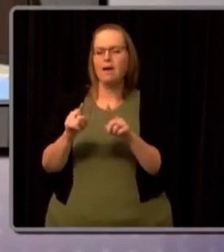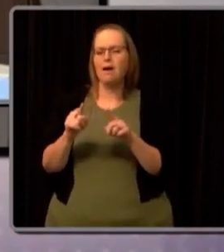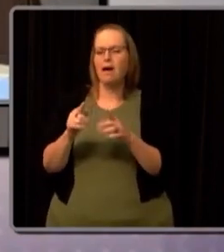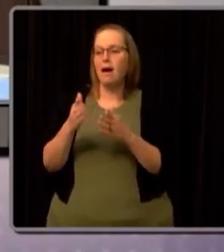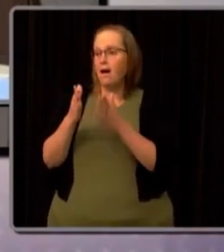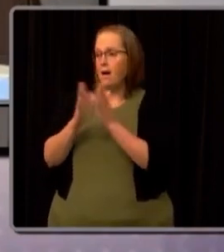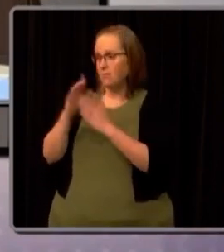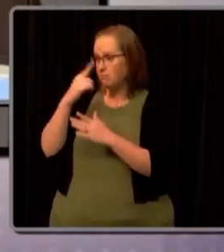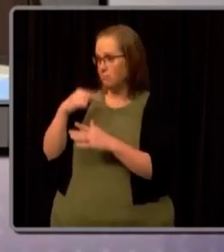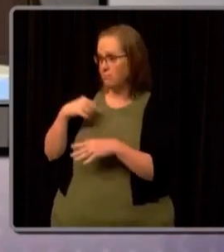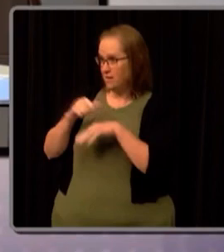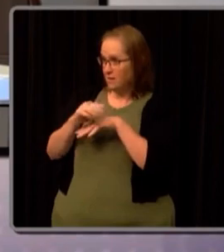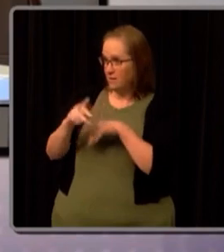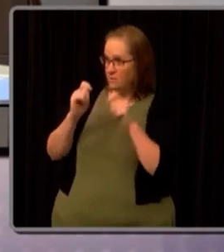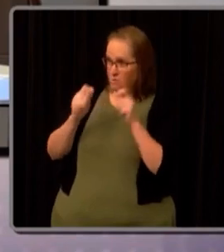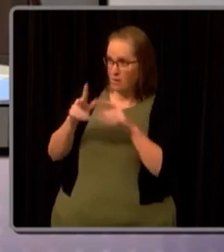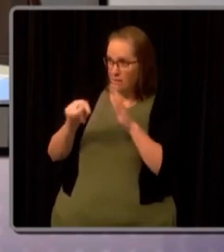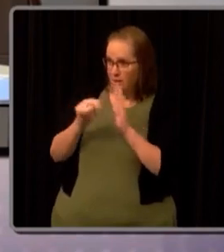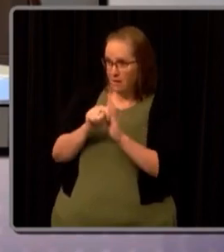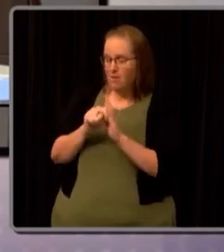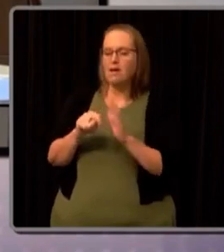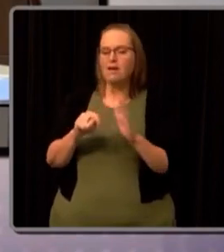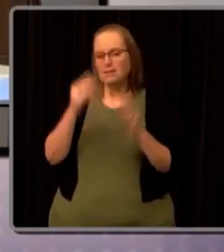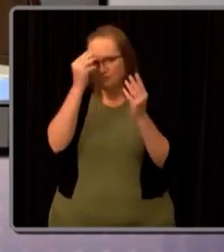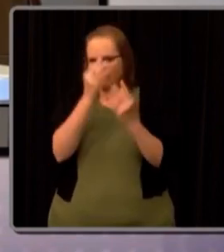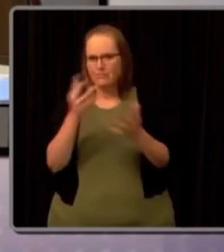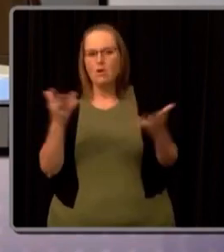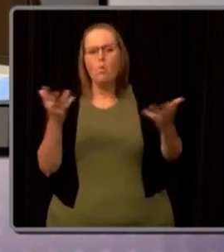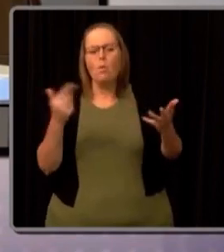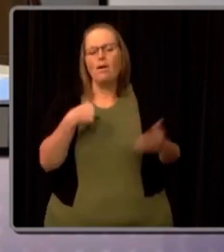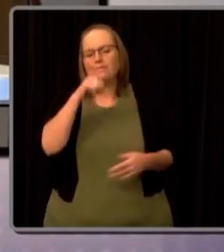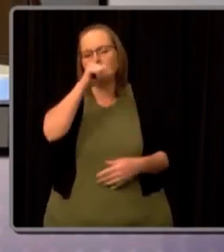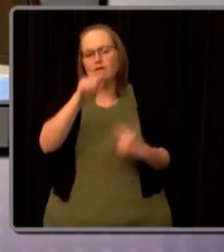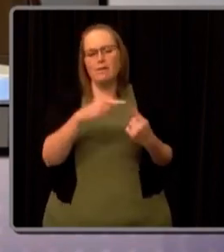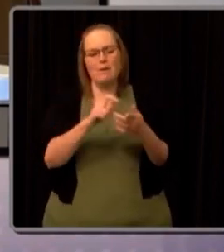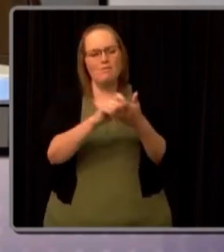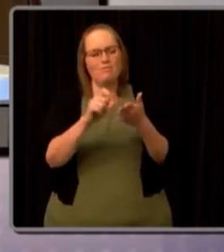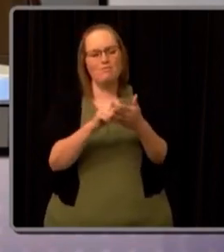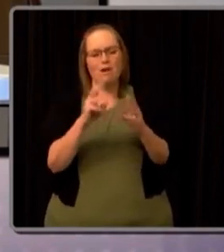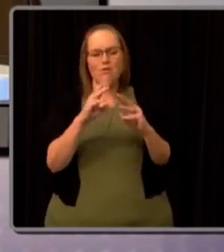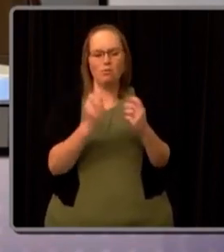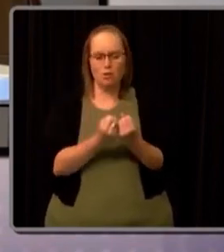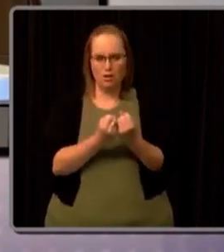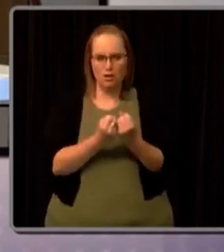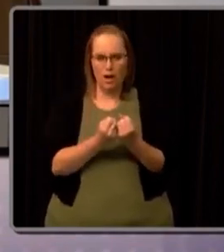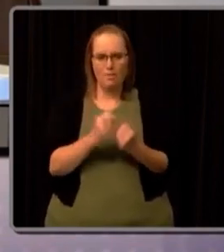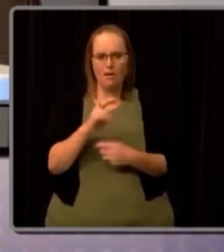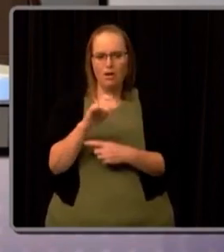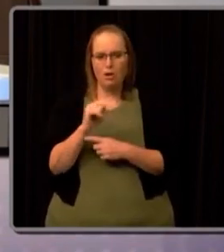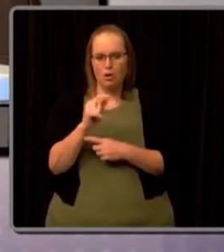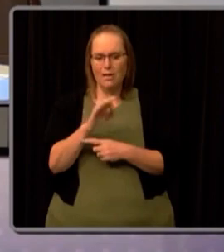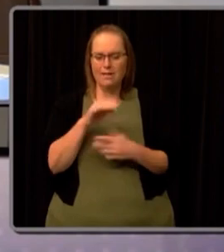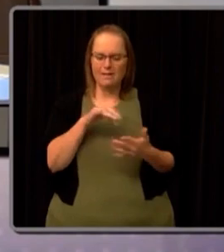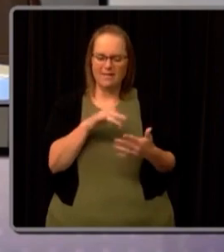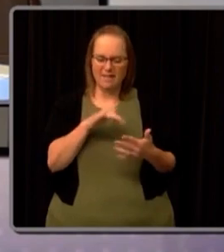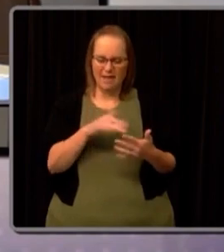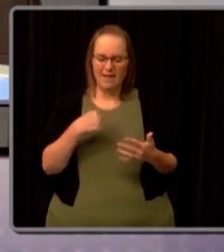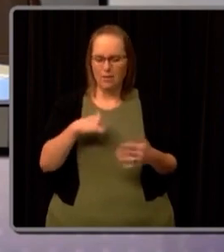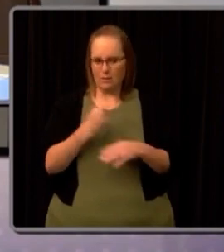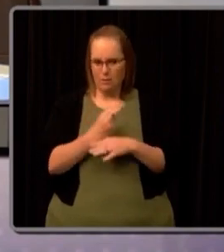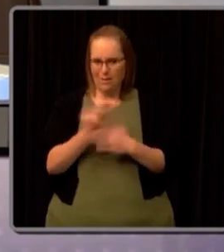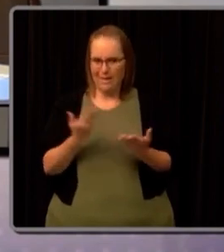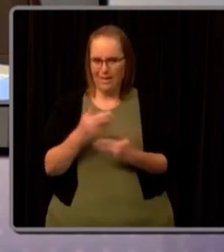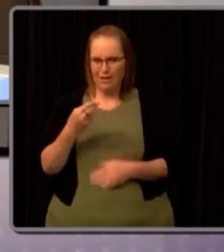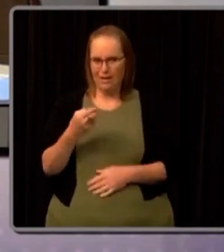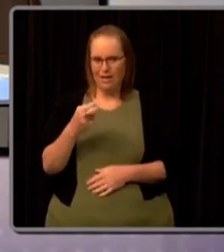I could send a quick video to share just some of the things that I have loved at the Writers Workshop Units of Study resource that we have been using here at Heritage.